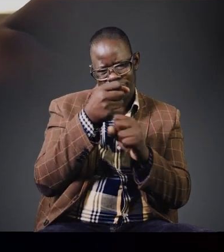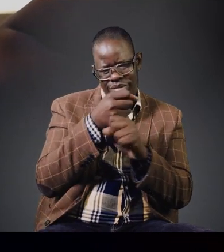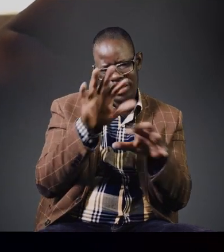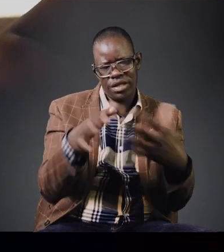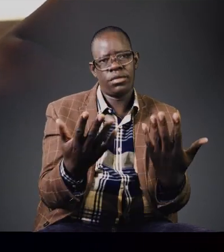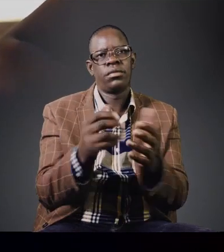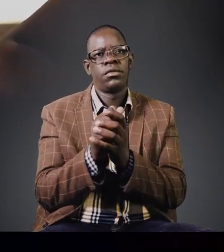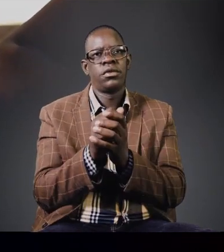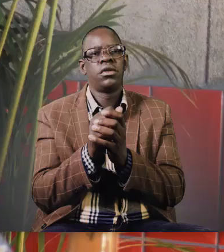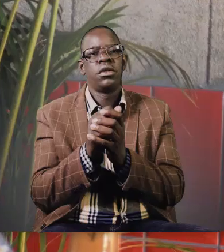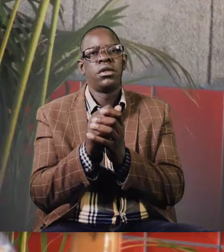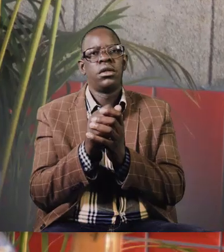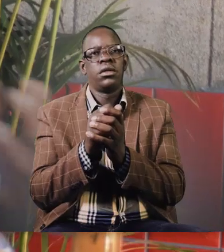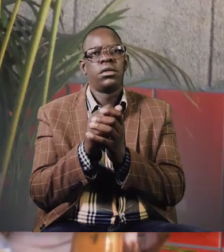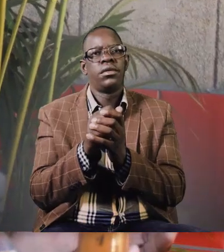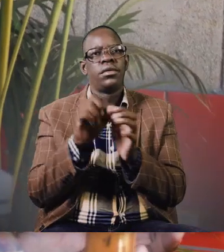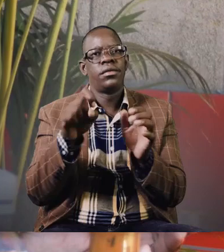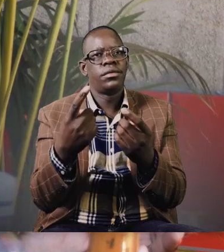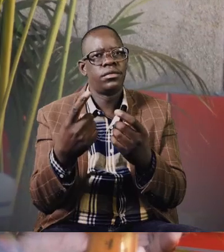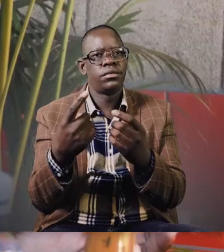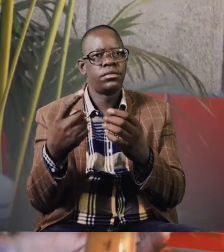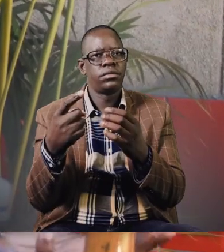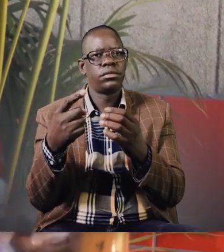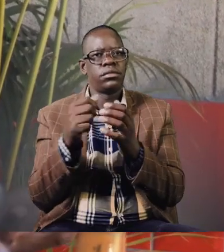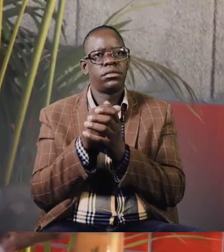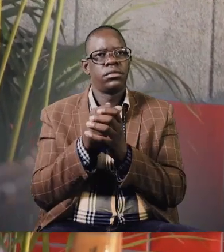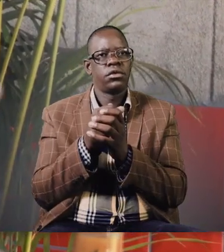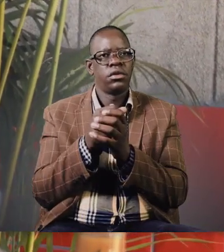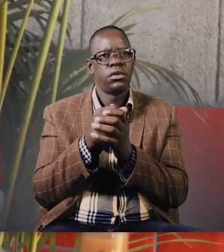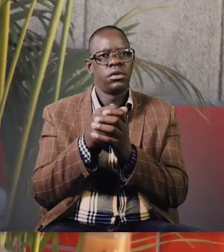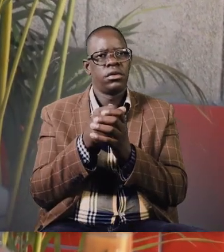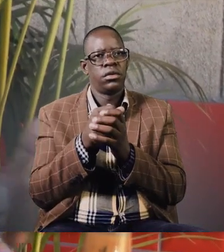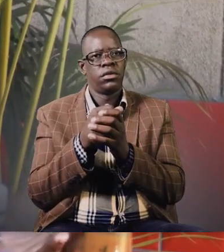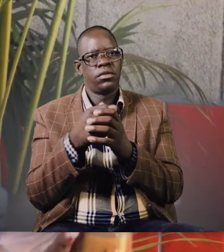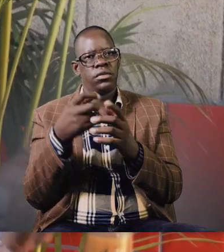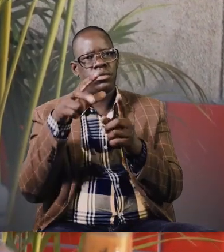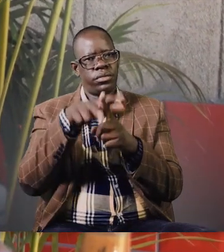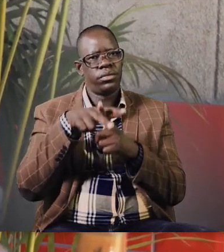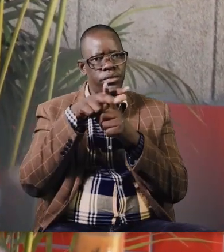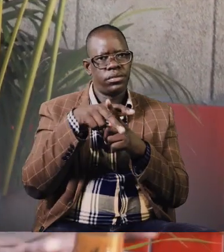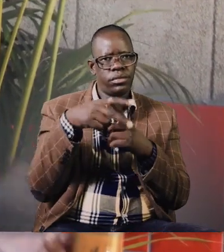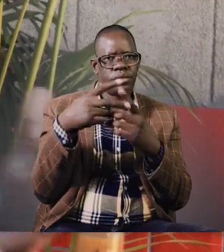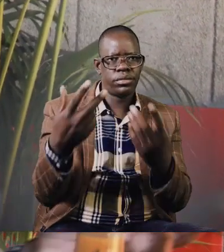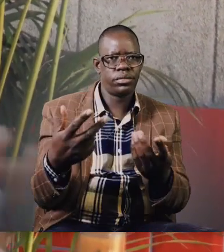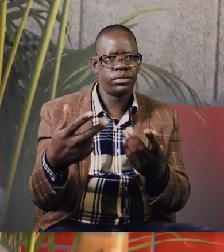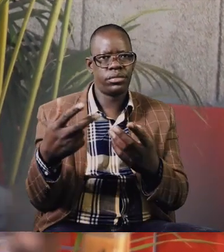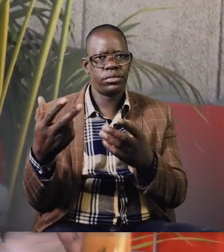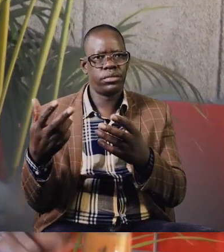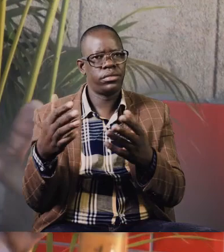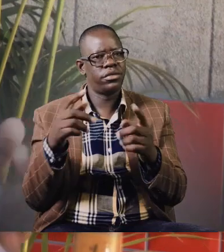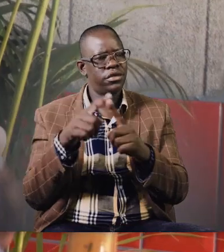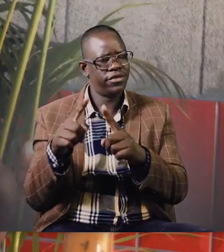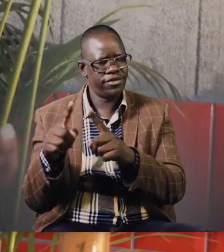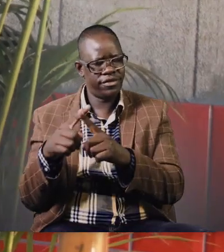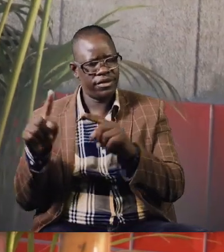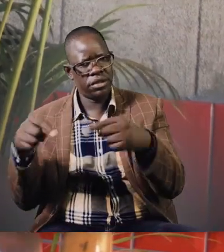And unusual animal and fish behavior as well. Things like horses rearing, dogs howling, fish jumping,